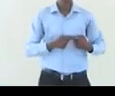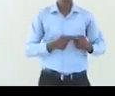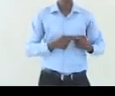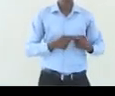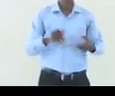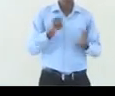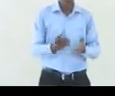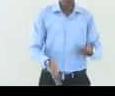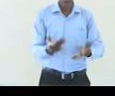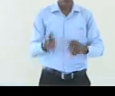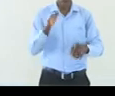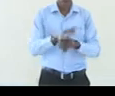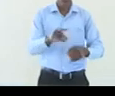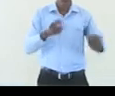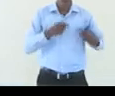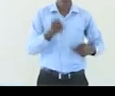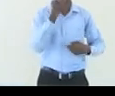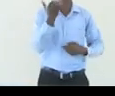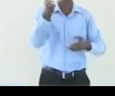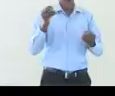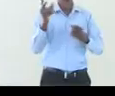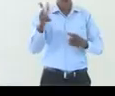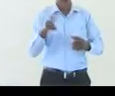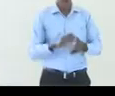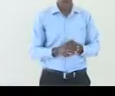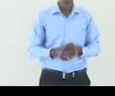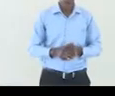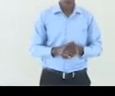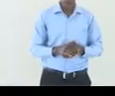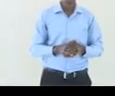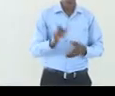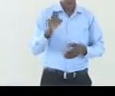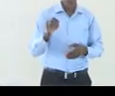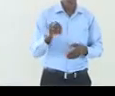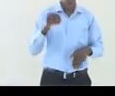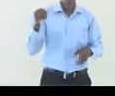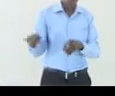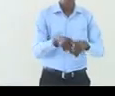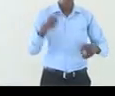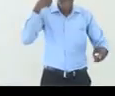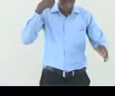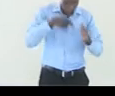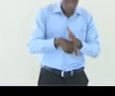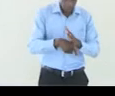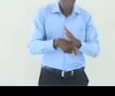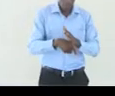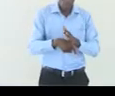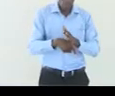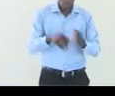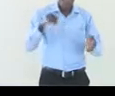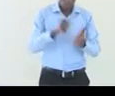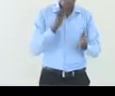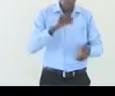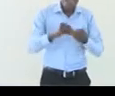that sets fire on them is their celebrity. So whatever it is, as you reflect, sit down and you reflect, whatever it is that is